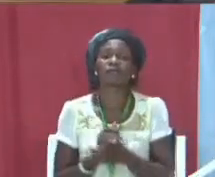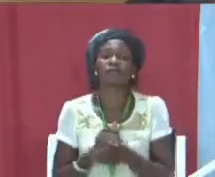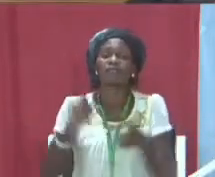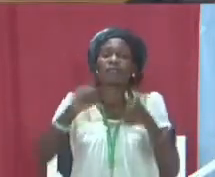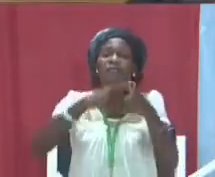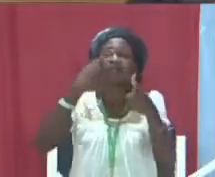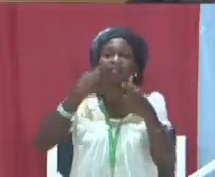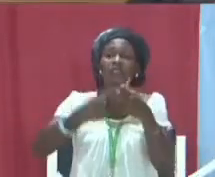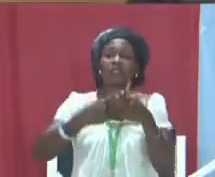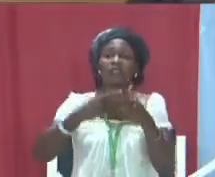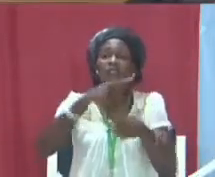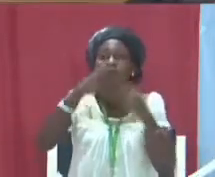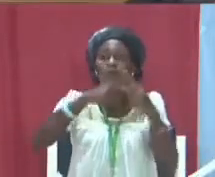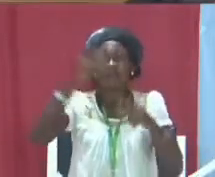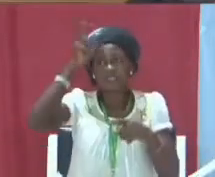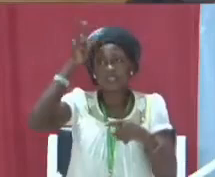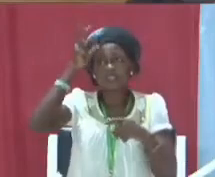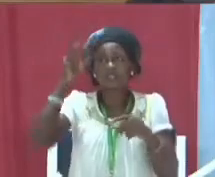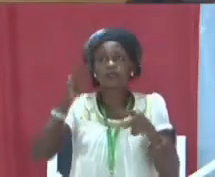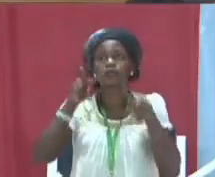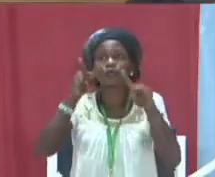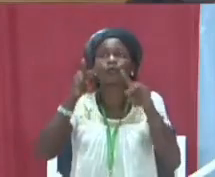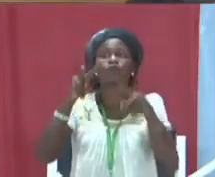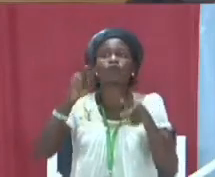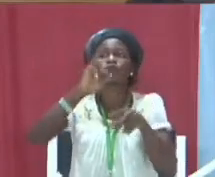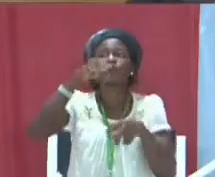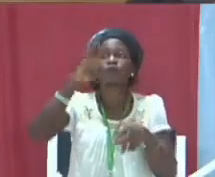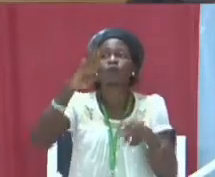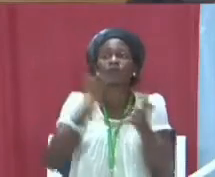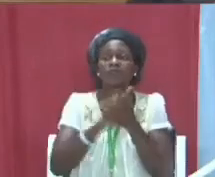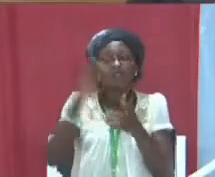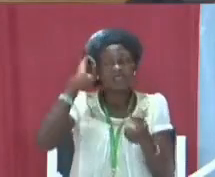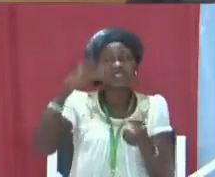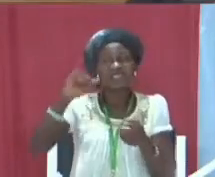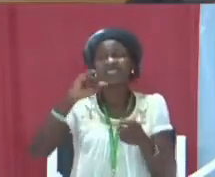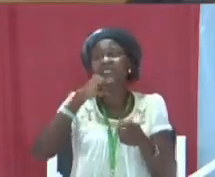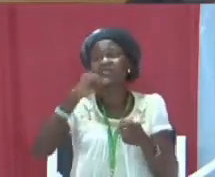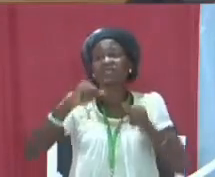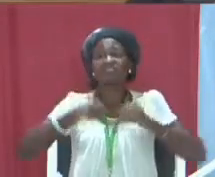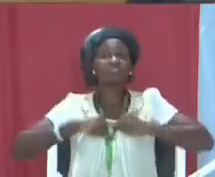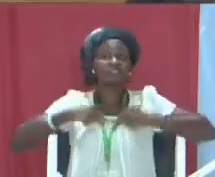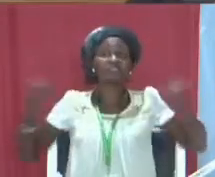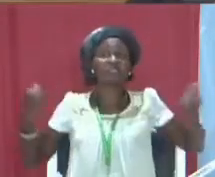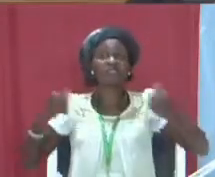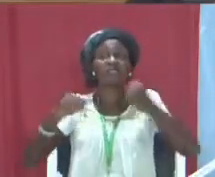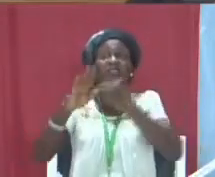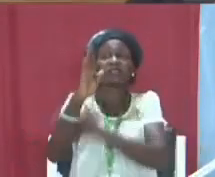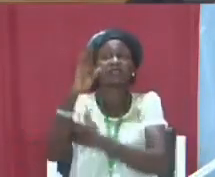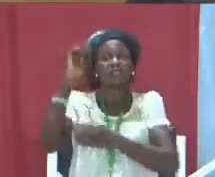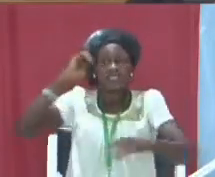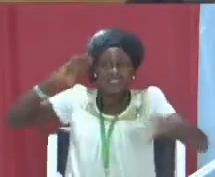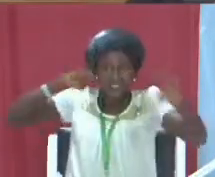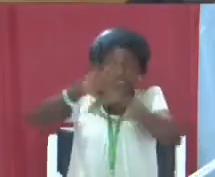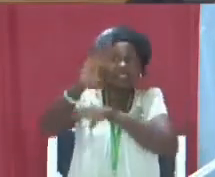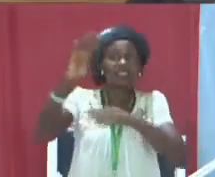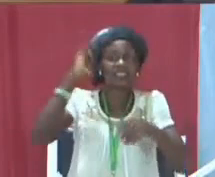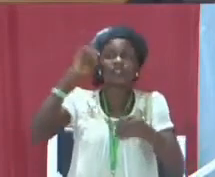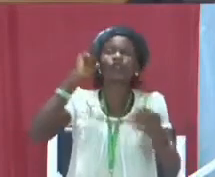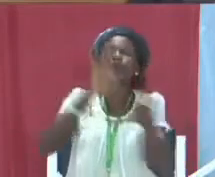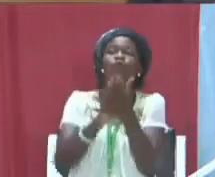Then, when Satan watched Job, that Job was still not denying God, he entered into his